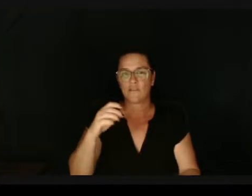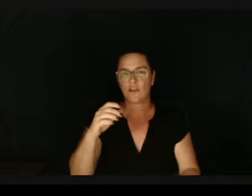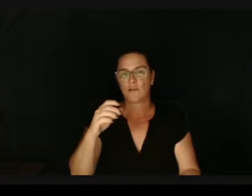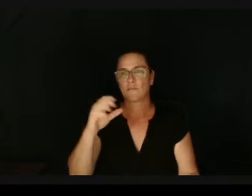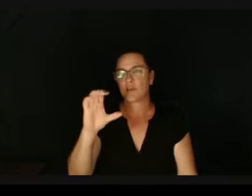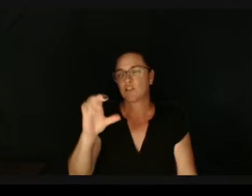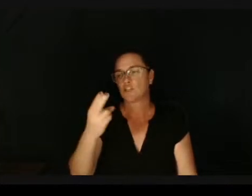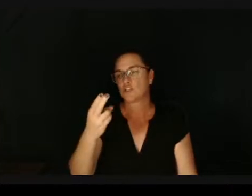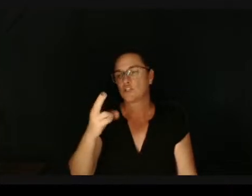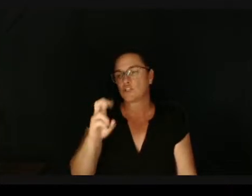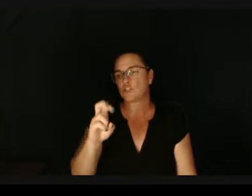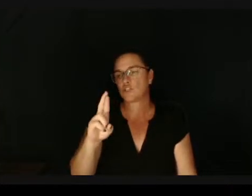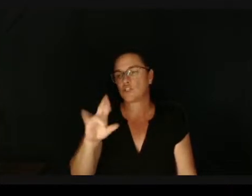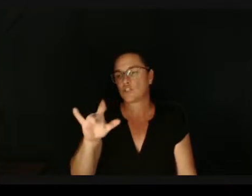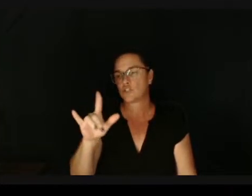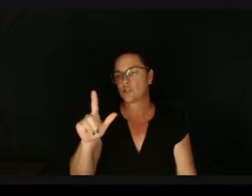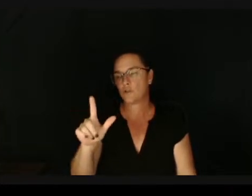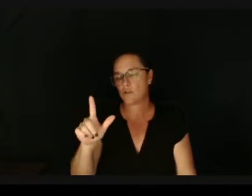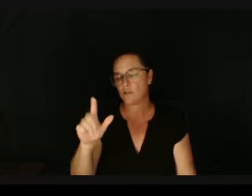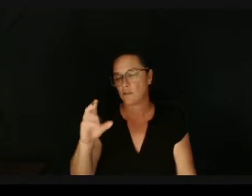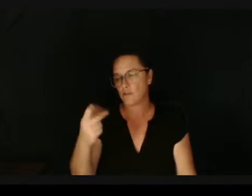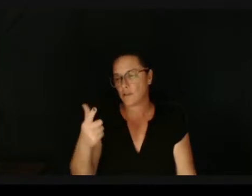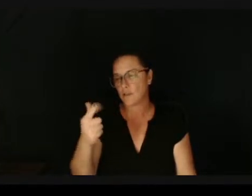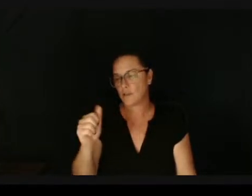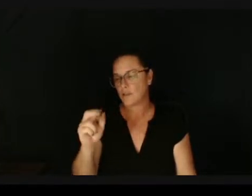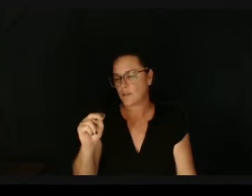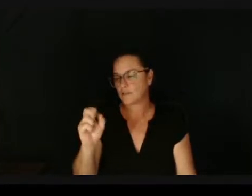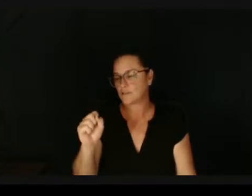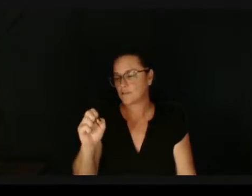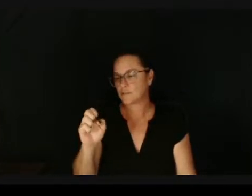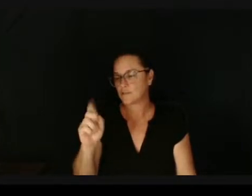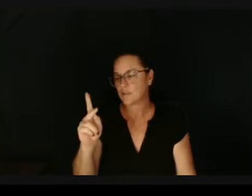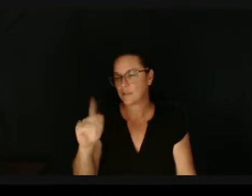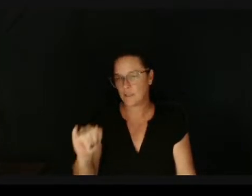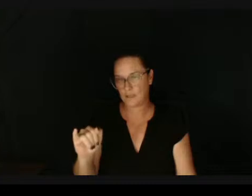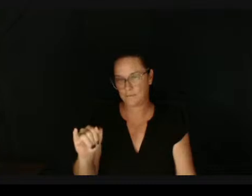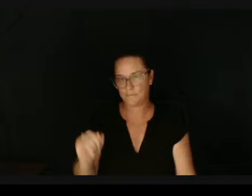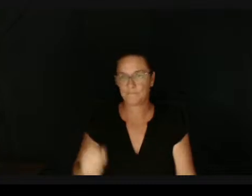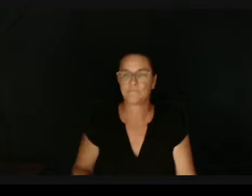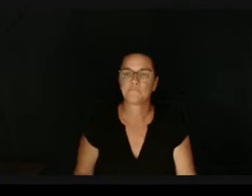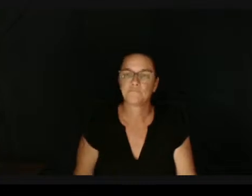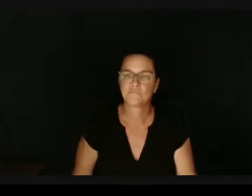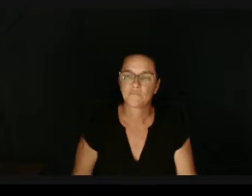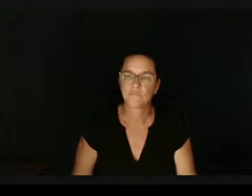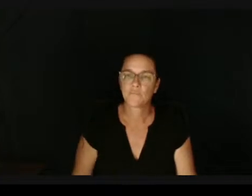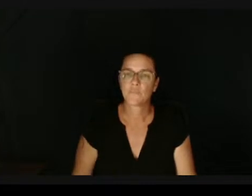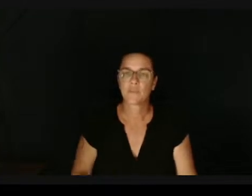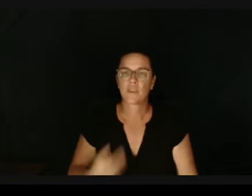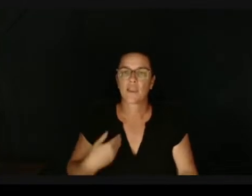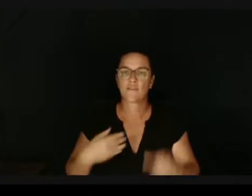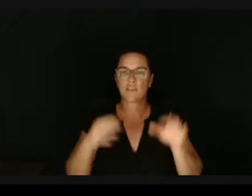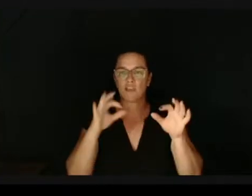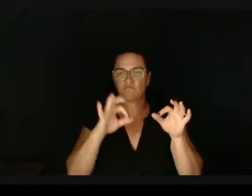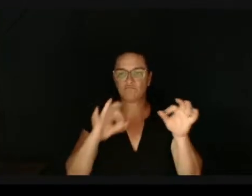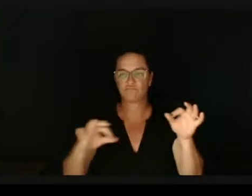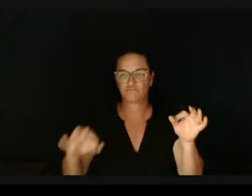there. And those clots of lava in the fountain feeding the flow below.